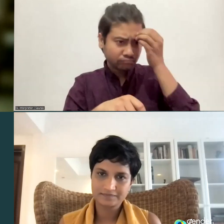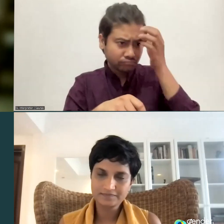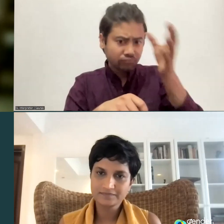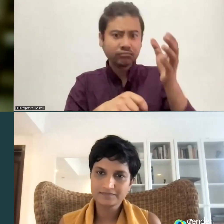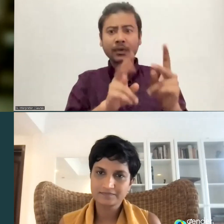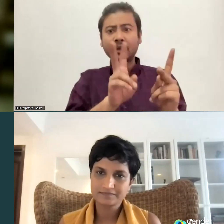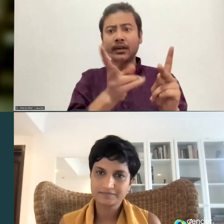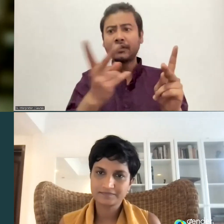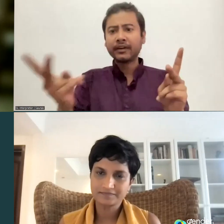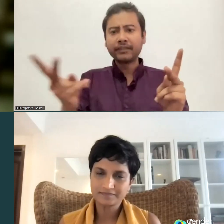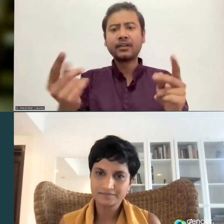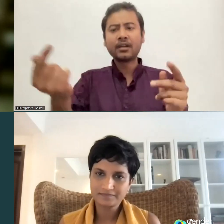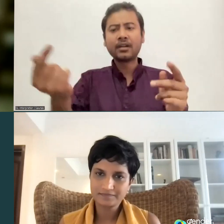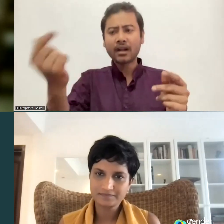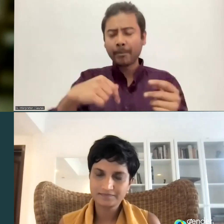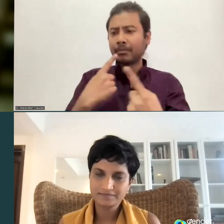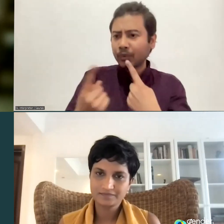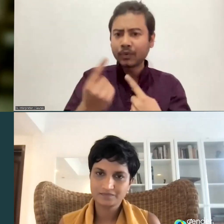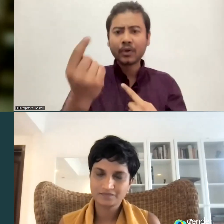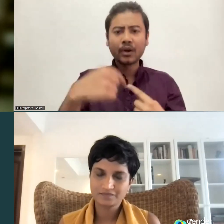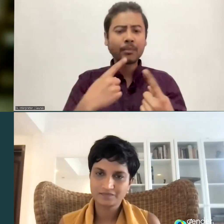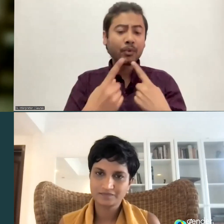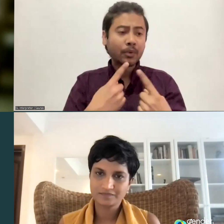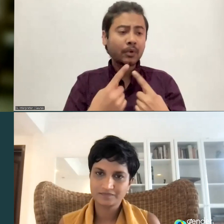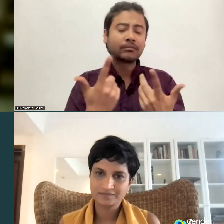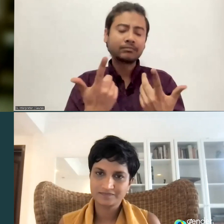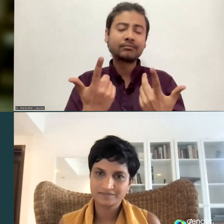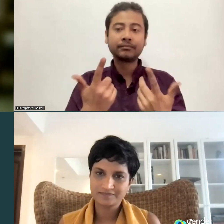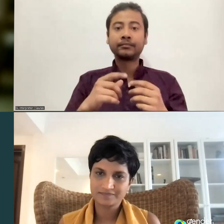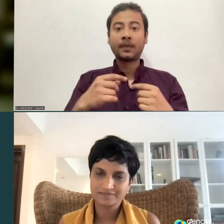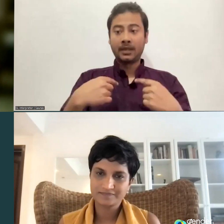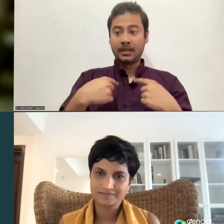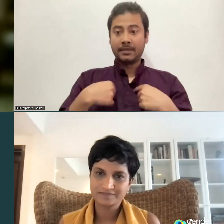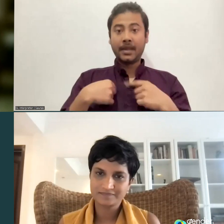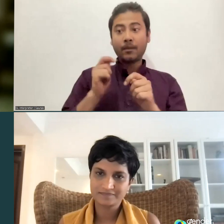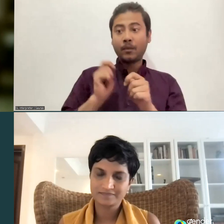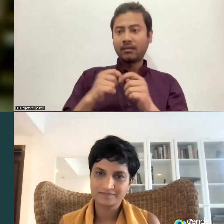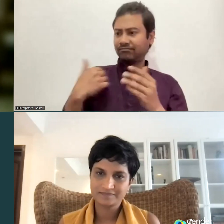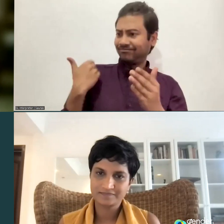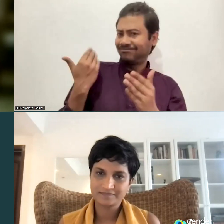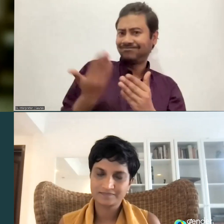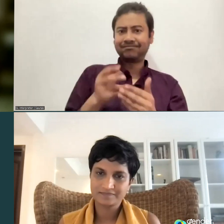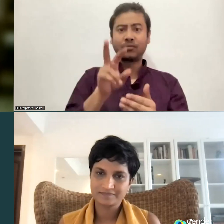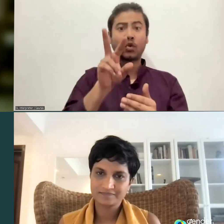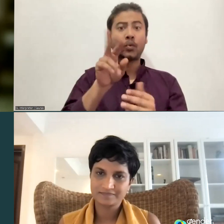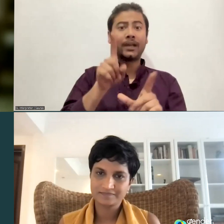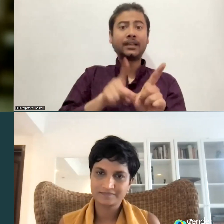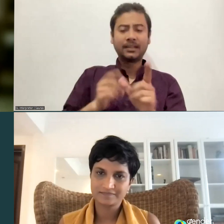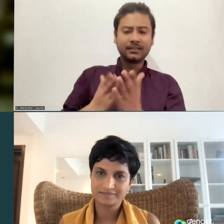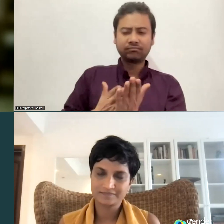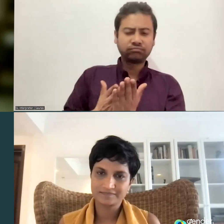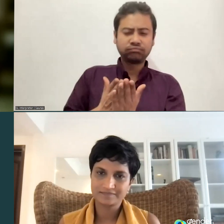And just the journey that I've had over the last 20 years with such a an amazing set